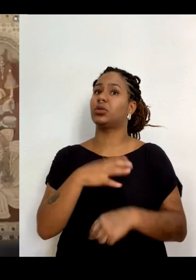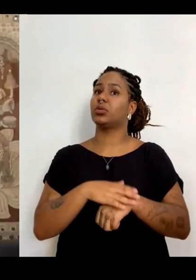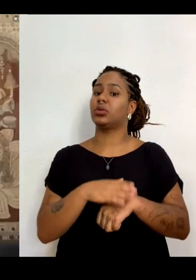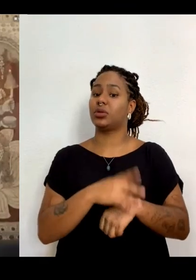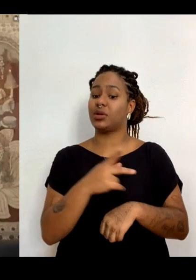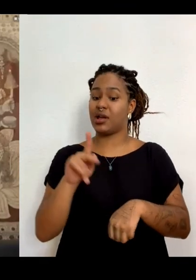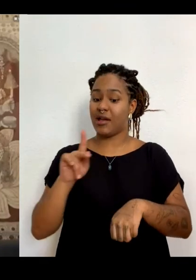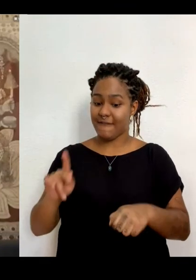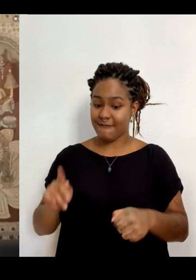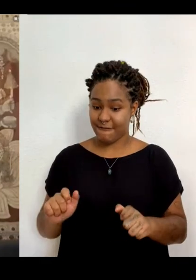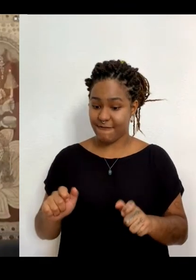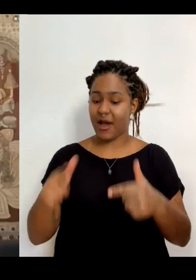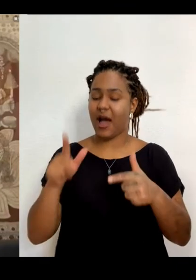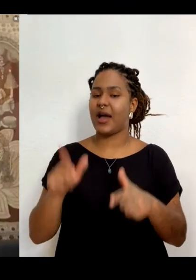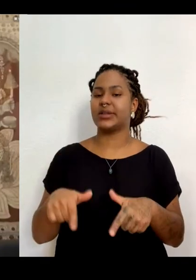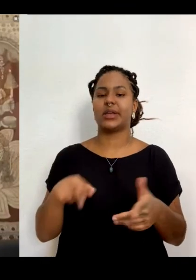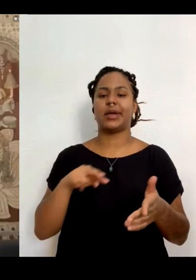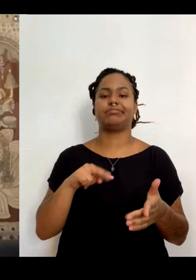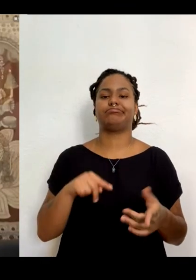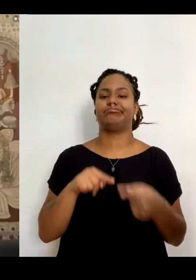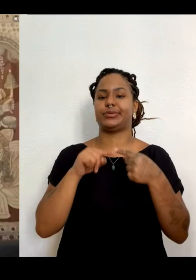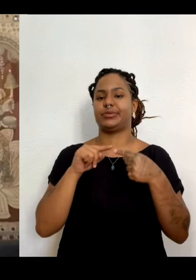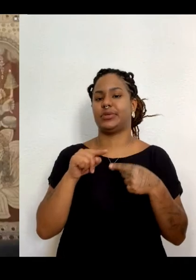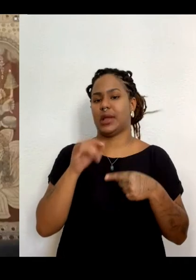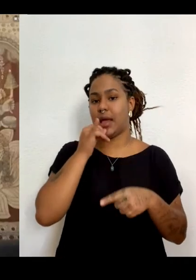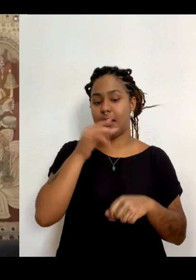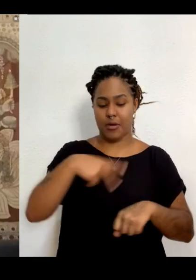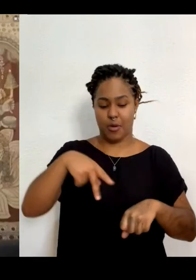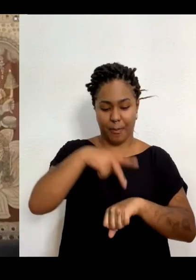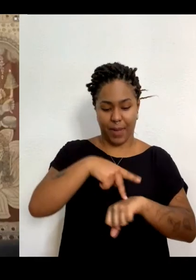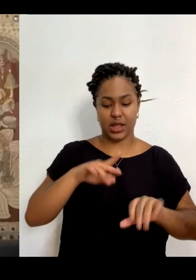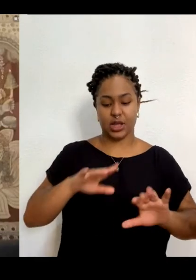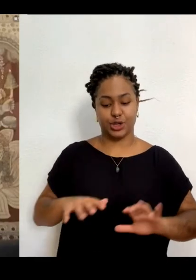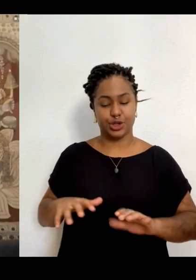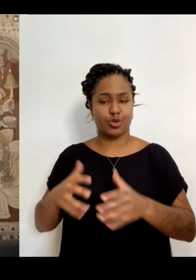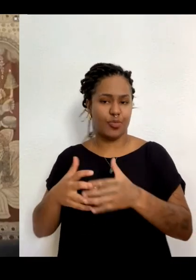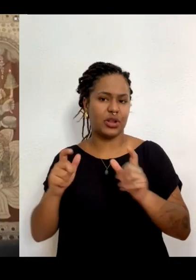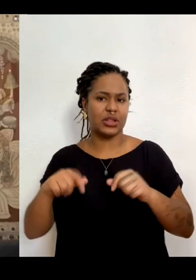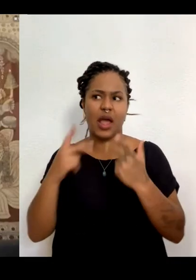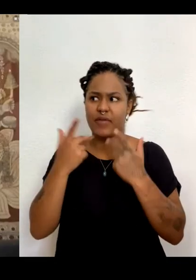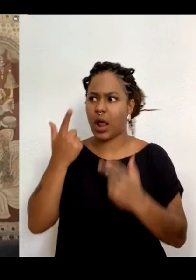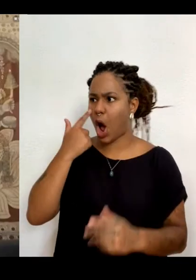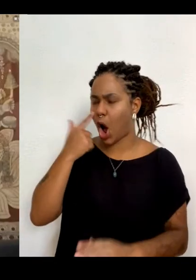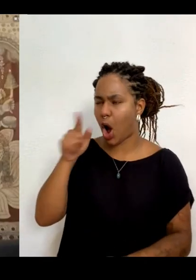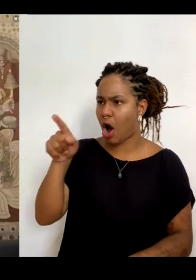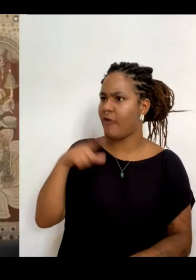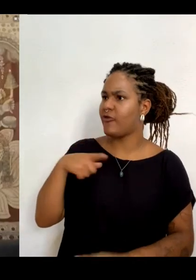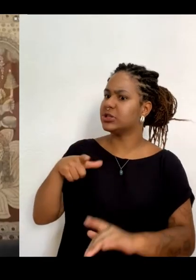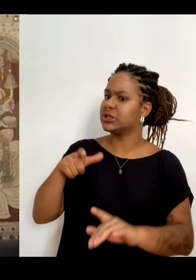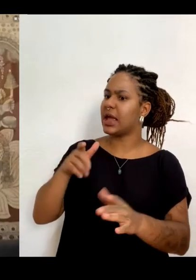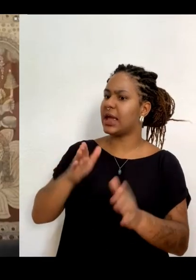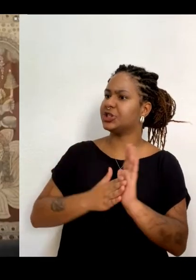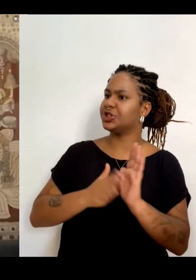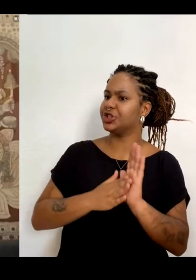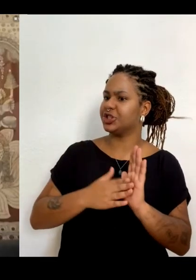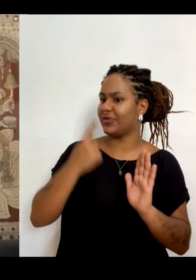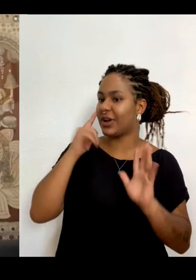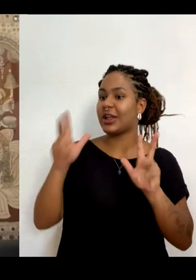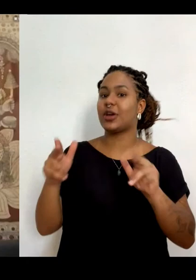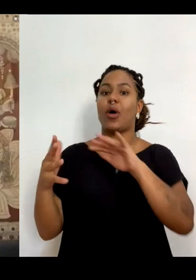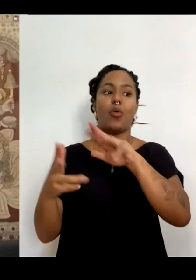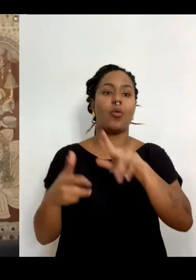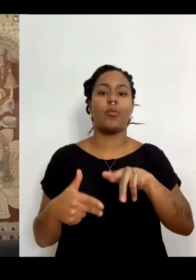country or a community is indebted they say oh you're indebted like the World Bank and IMF used to come in early and say Here's structural adjustment